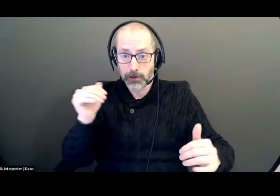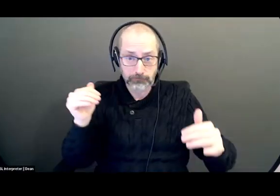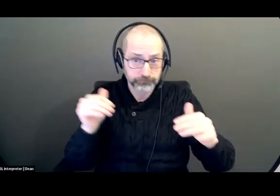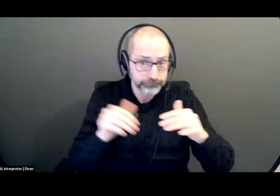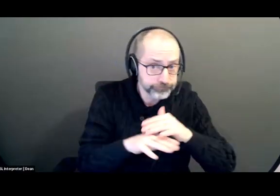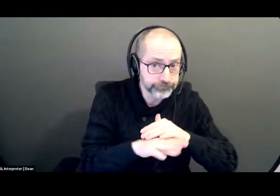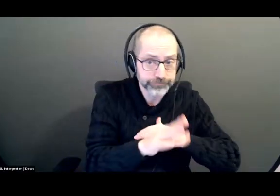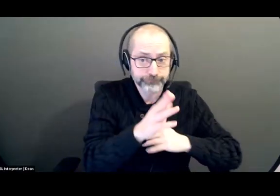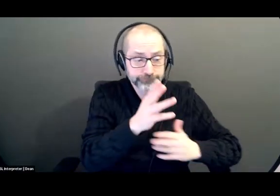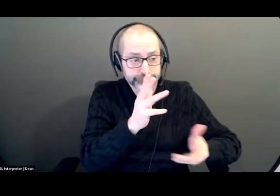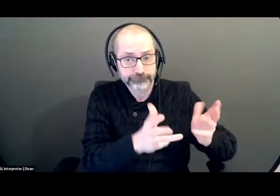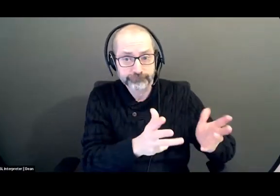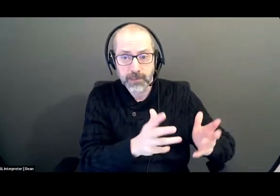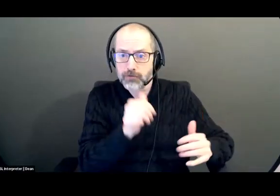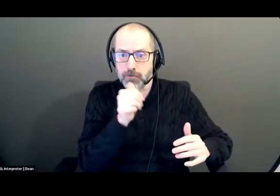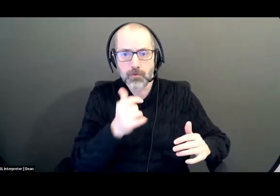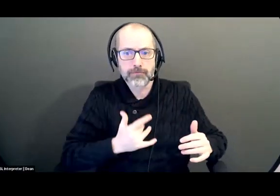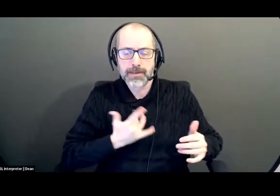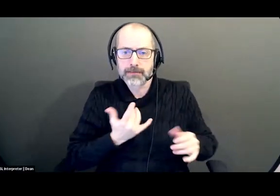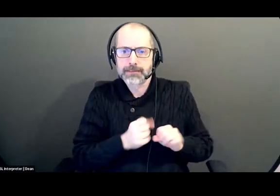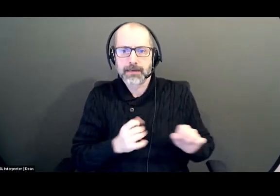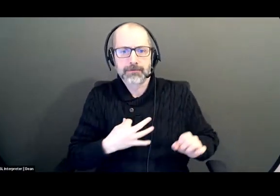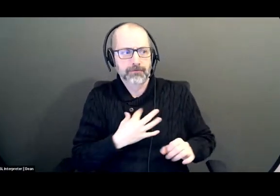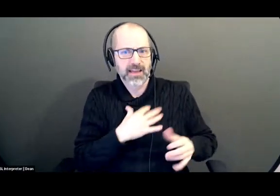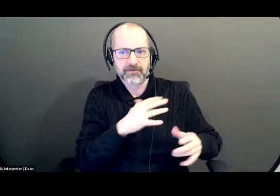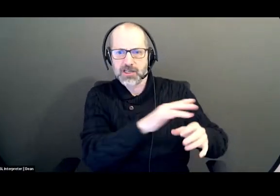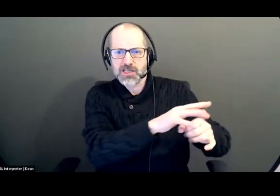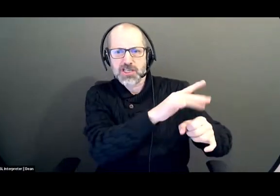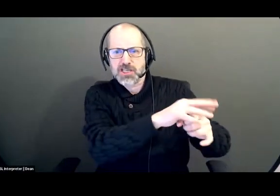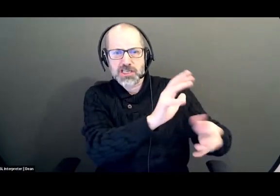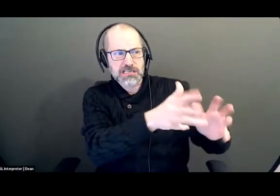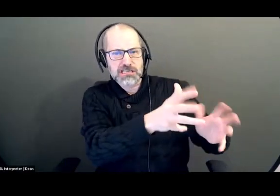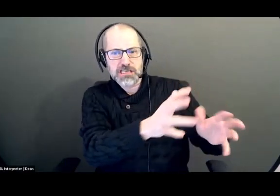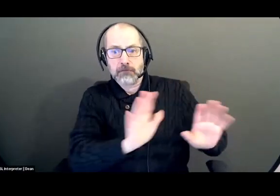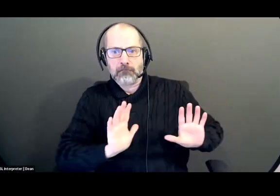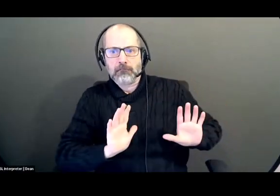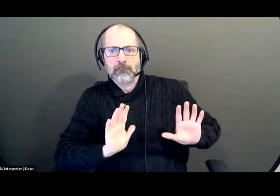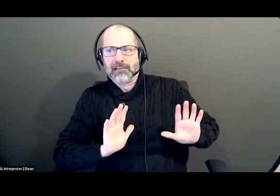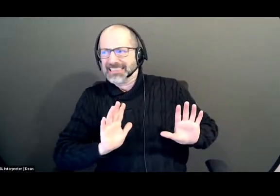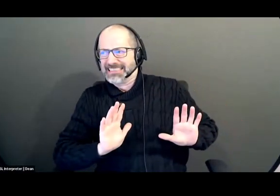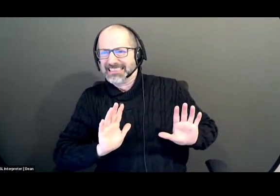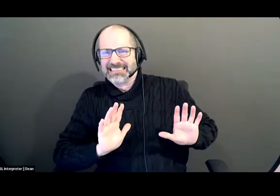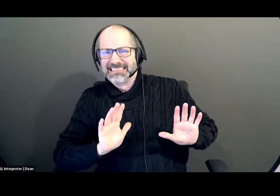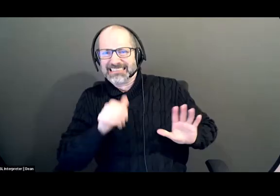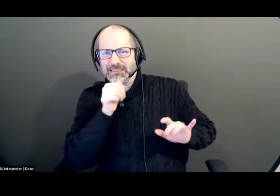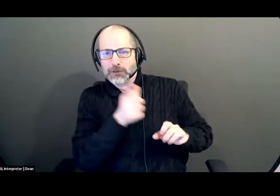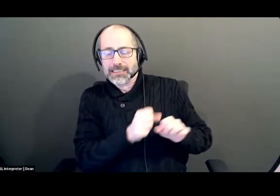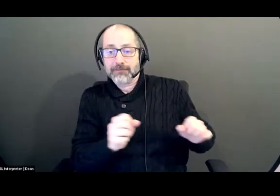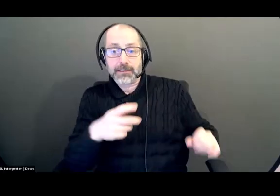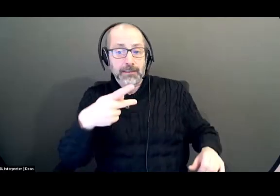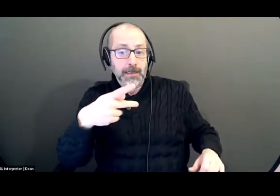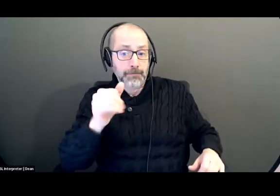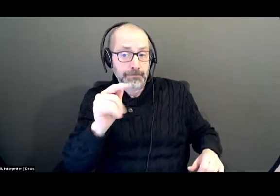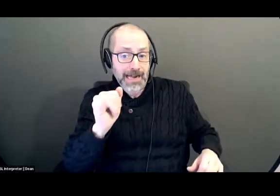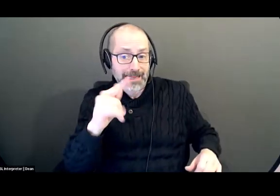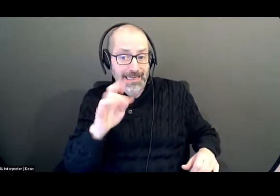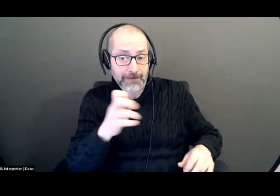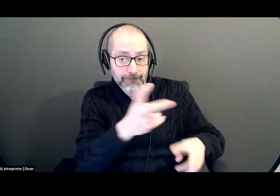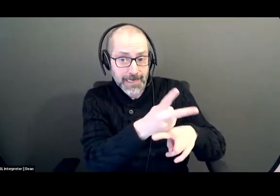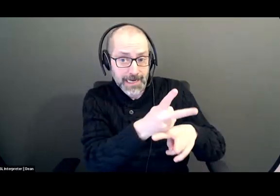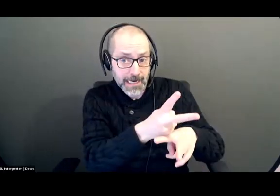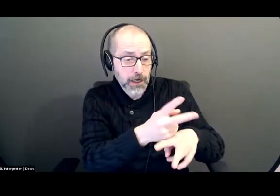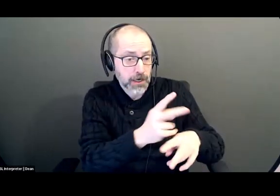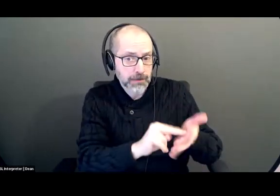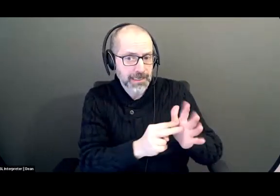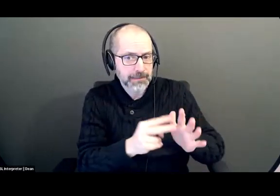so the danger comes in that the staff have a feeling of danger, which they might not actually